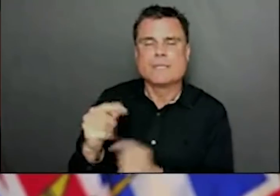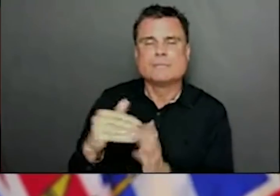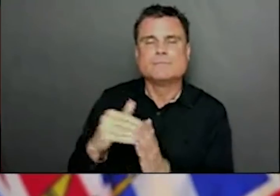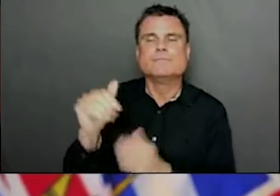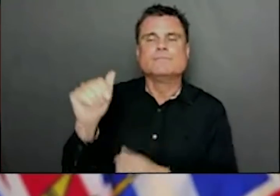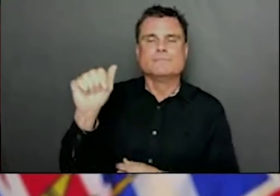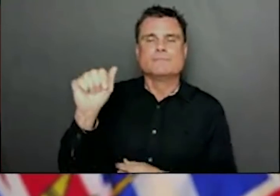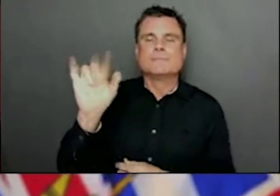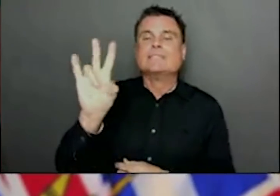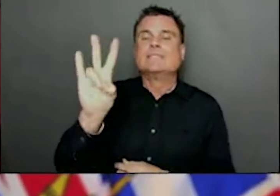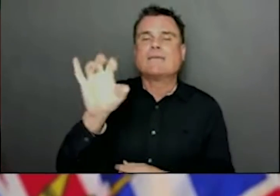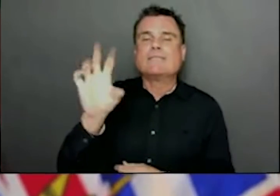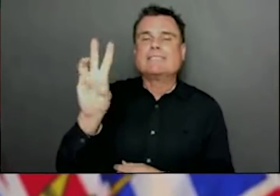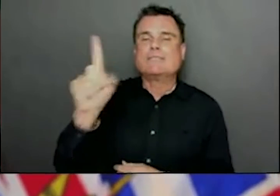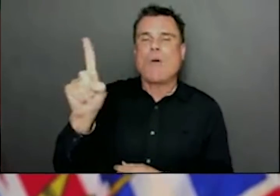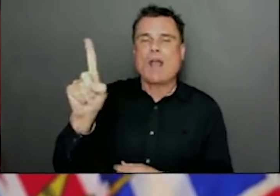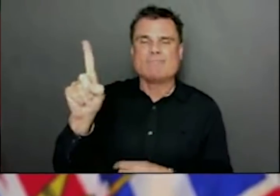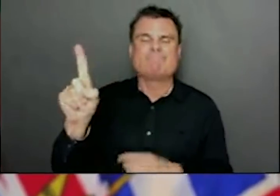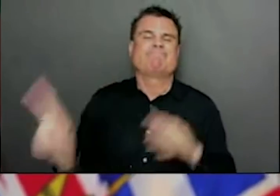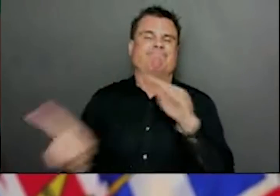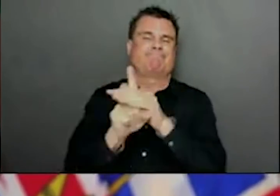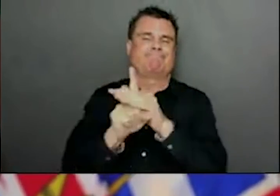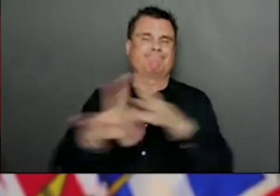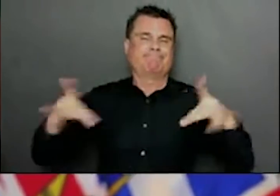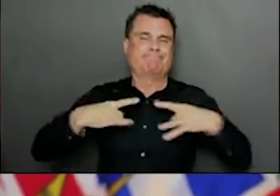number of people with COVID-19 to